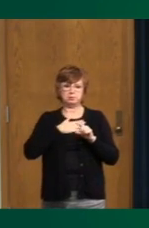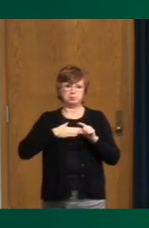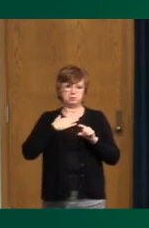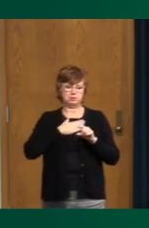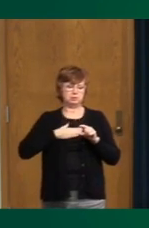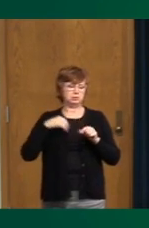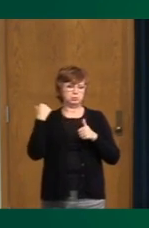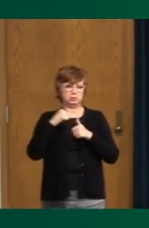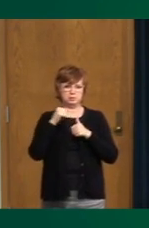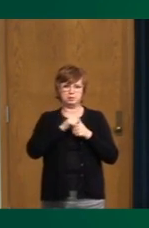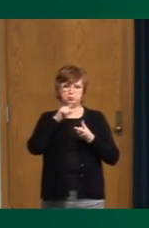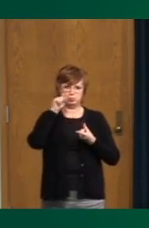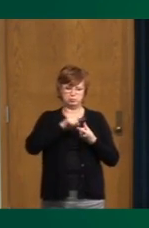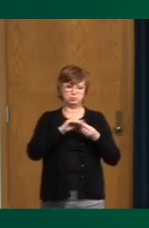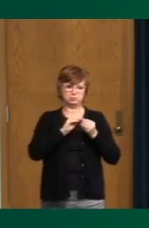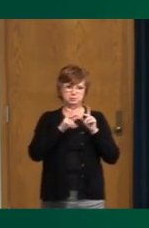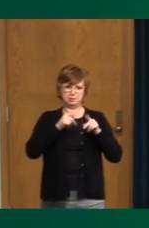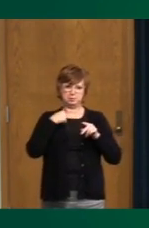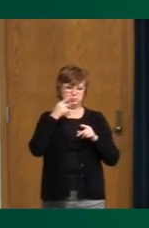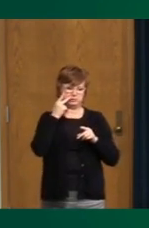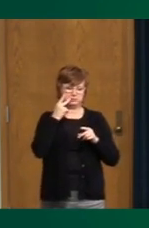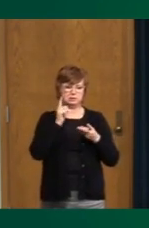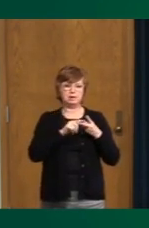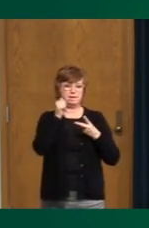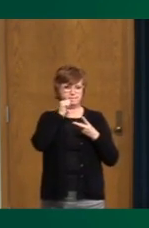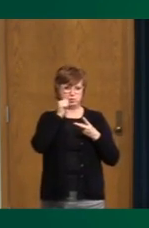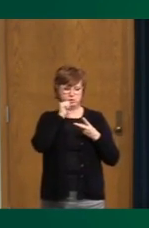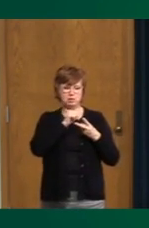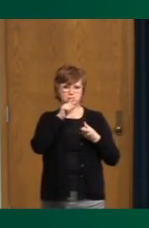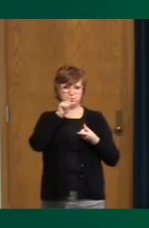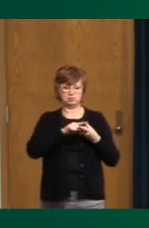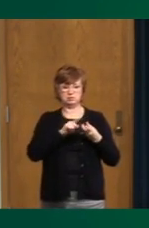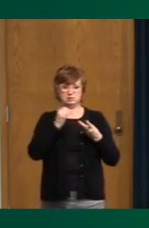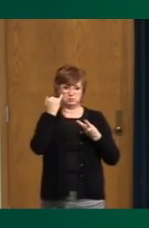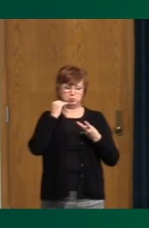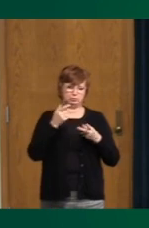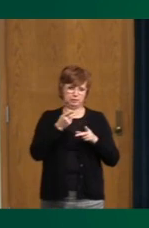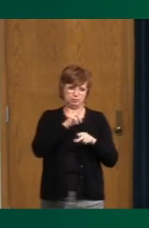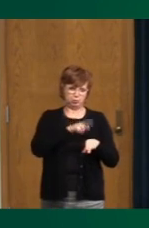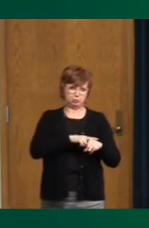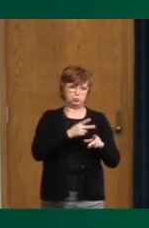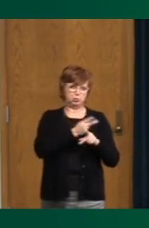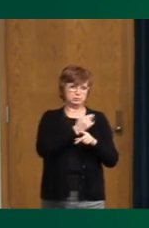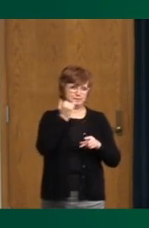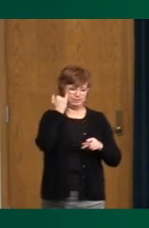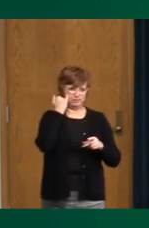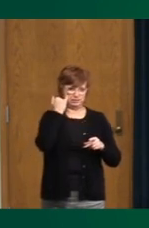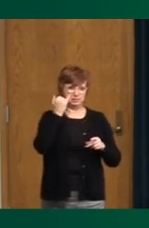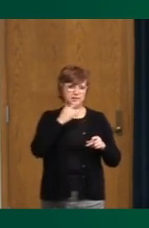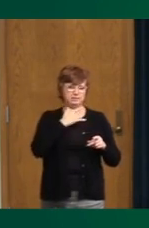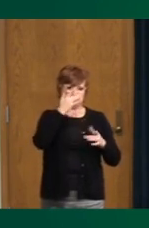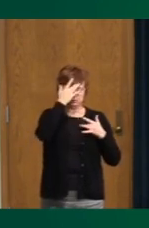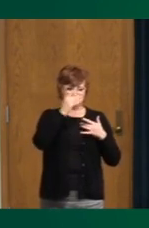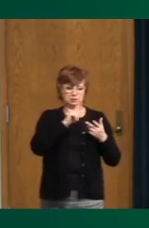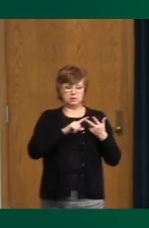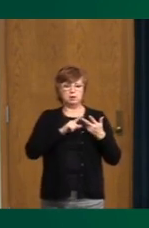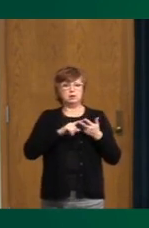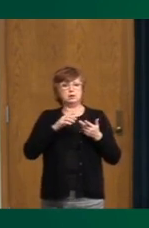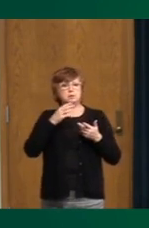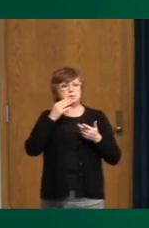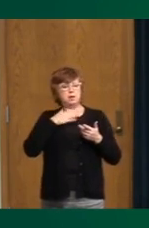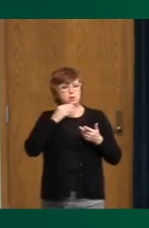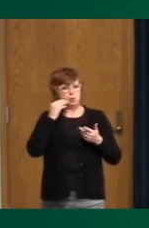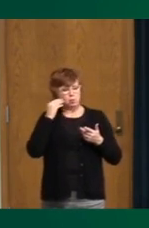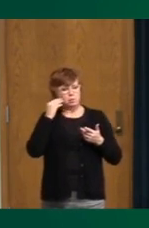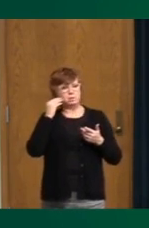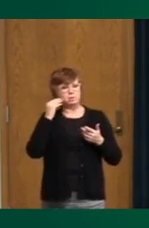our day-to-day activities, but especially when we are unwell, minimize close contacts in the home, and public health and the government is